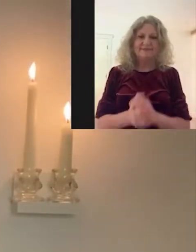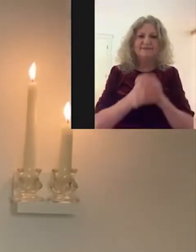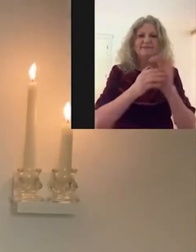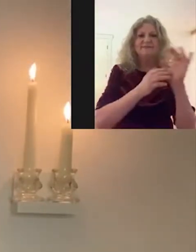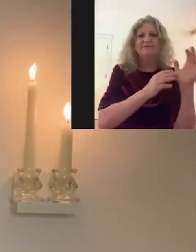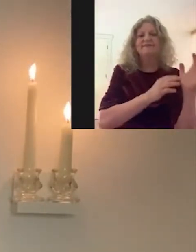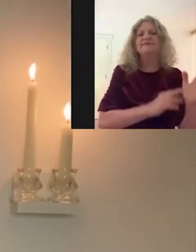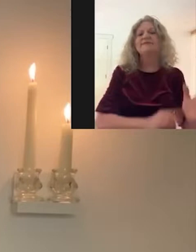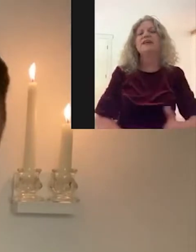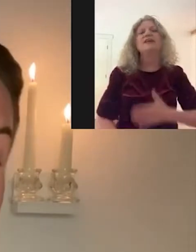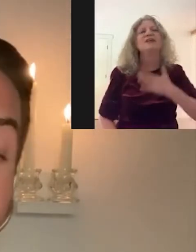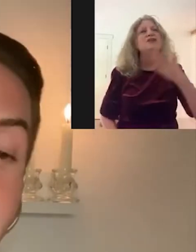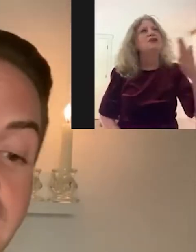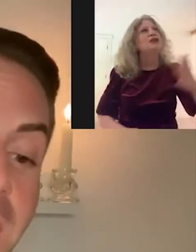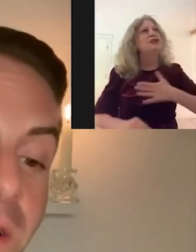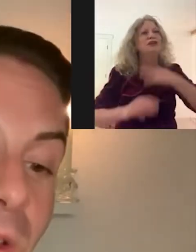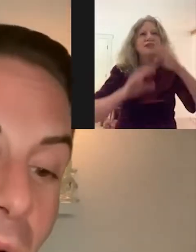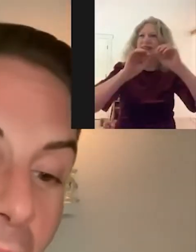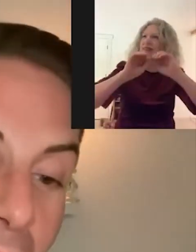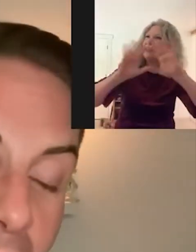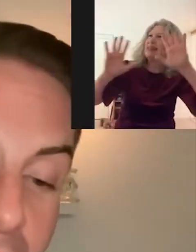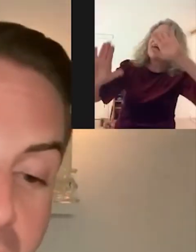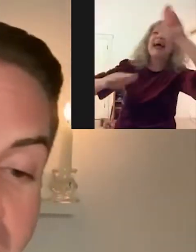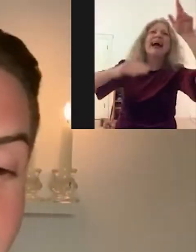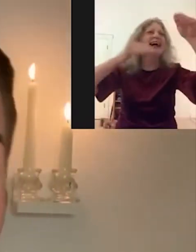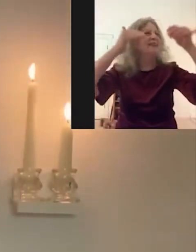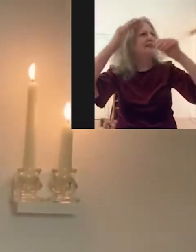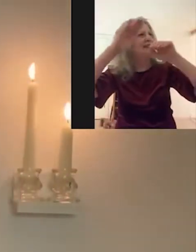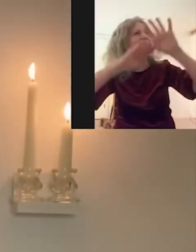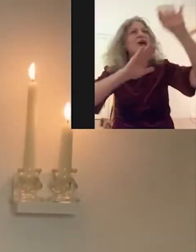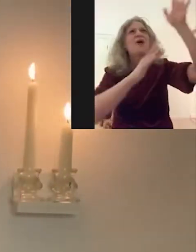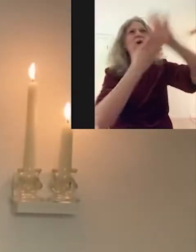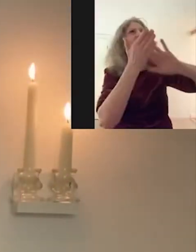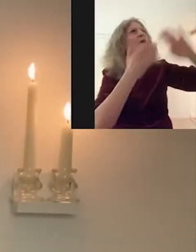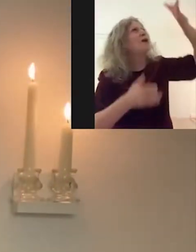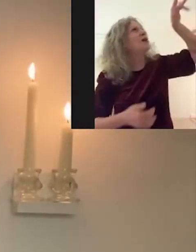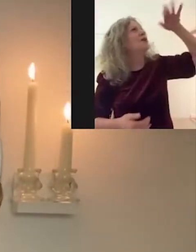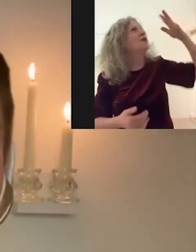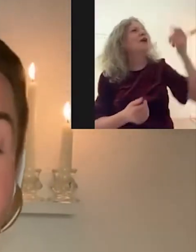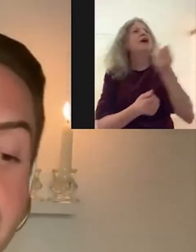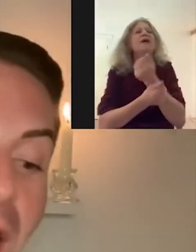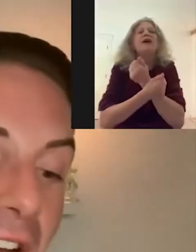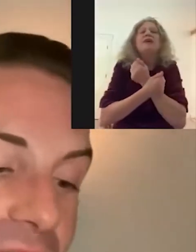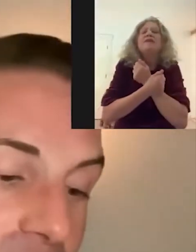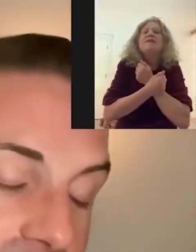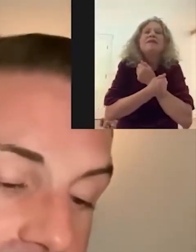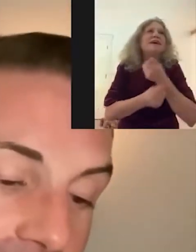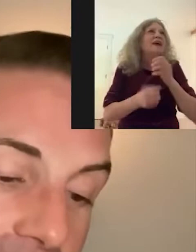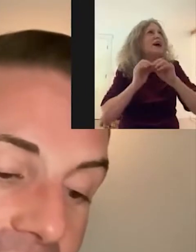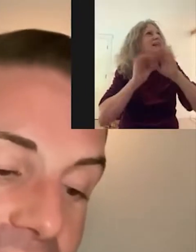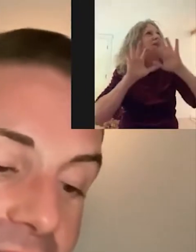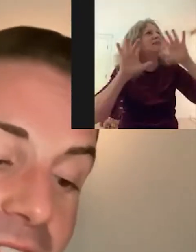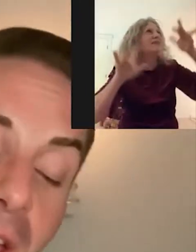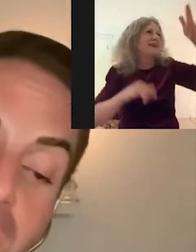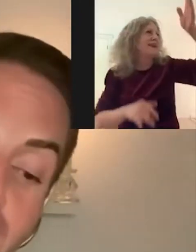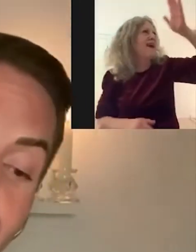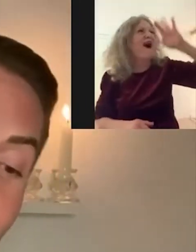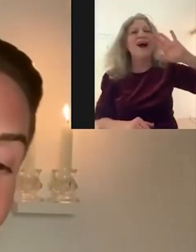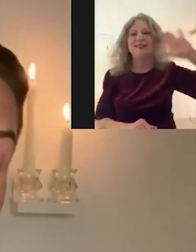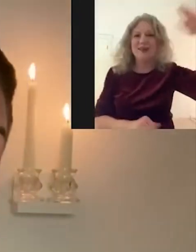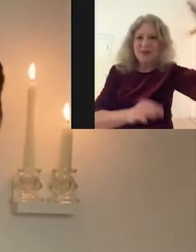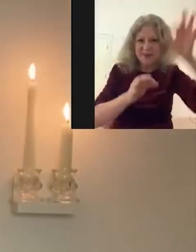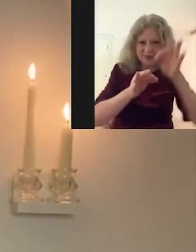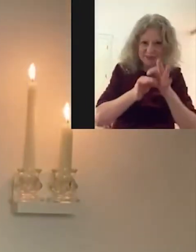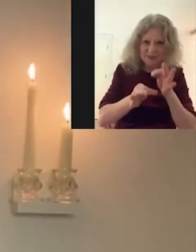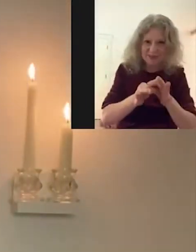Joyous light of heavenly glory, loving glow of God's own face, you